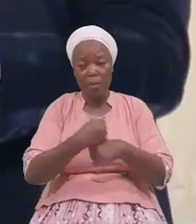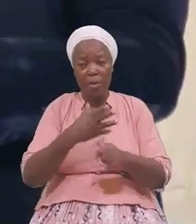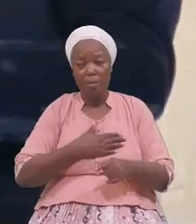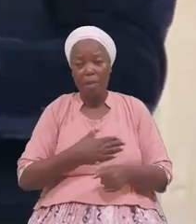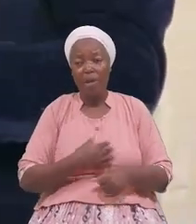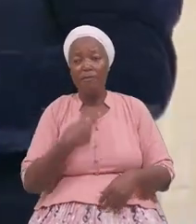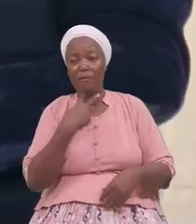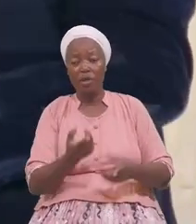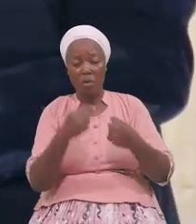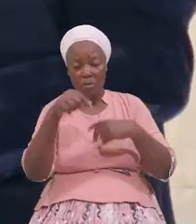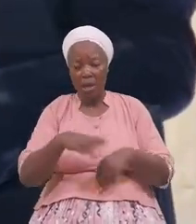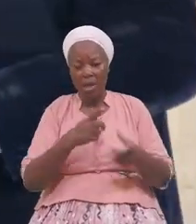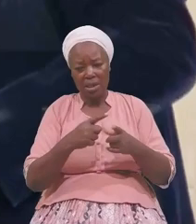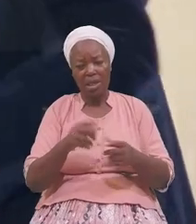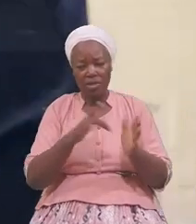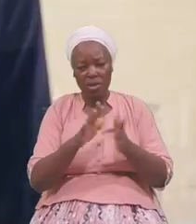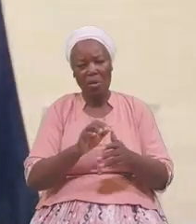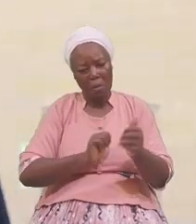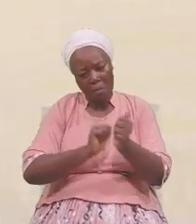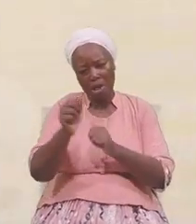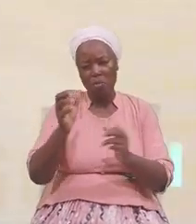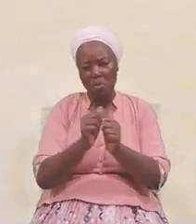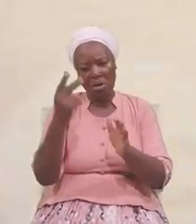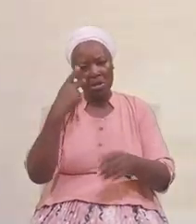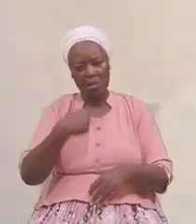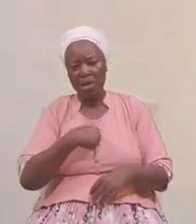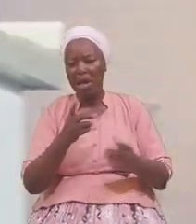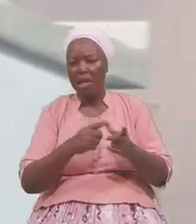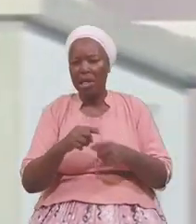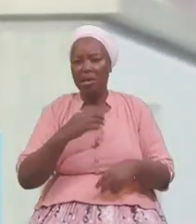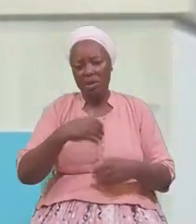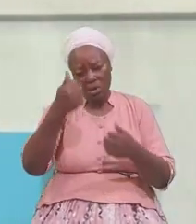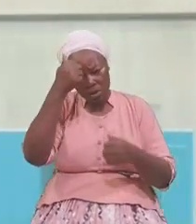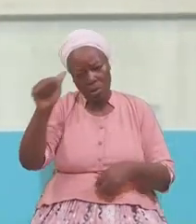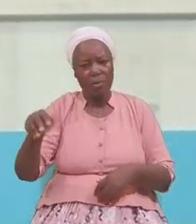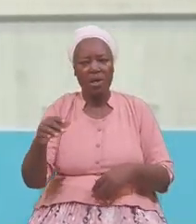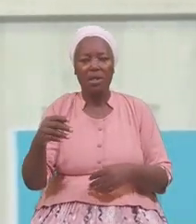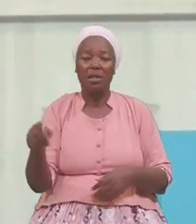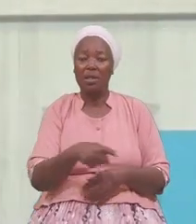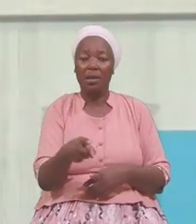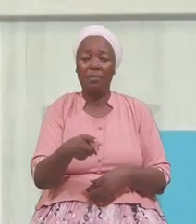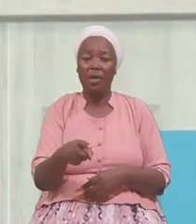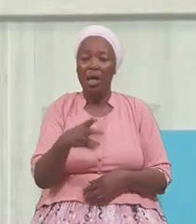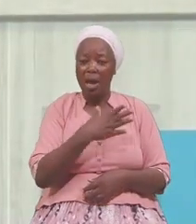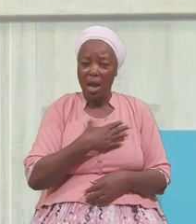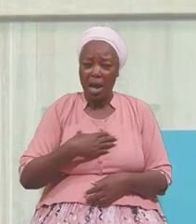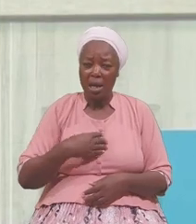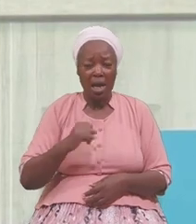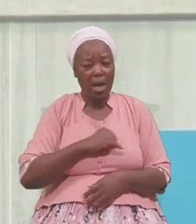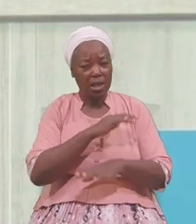and Jesus passes by, and I disobey them, and I do